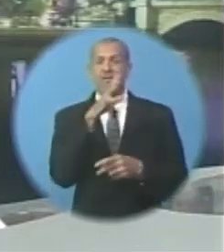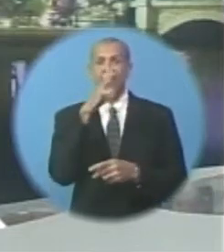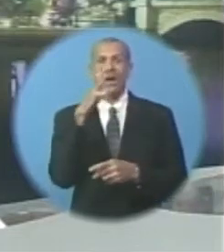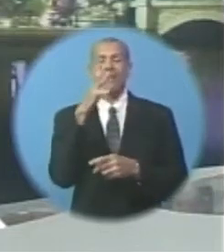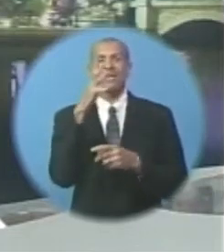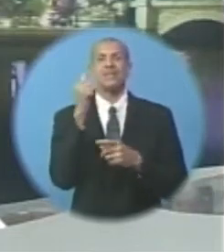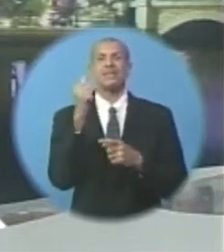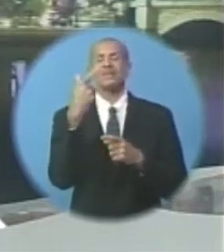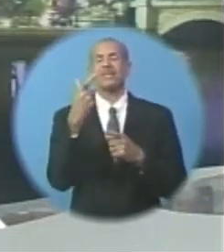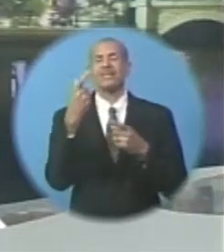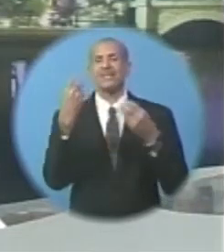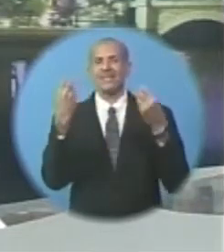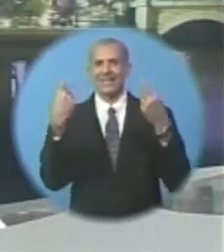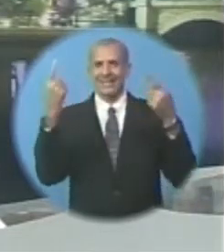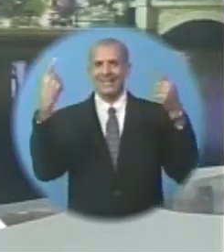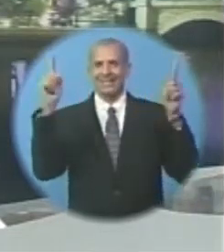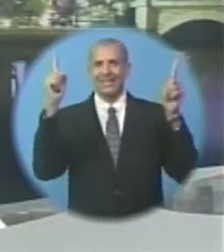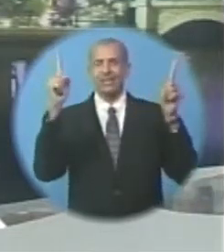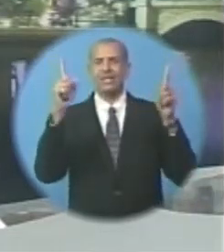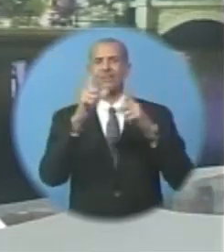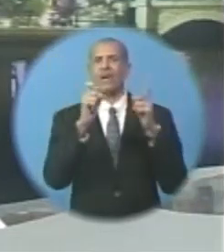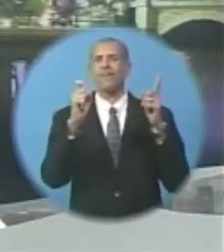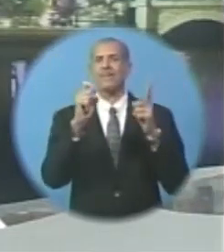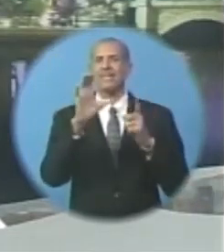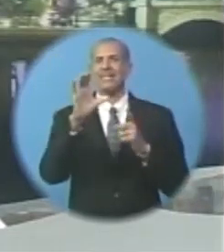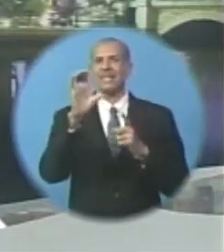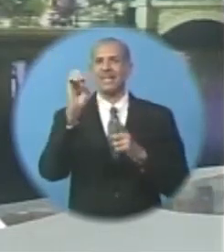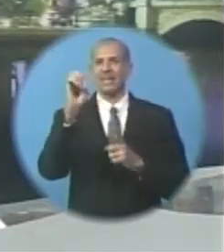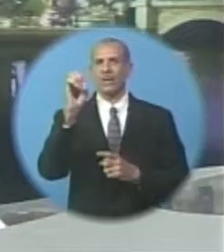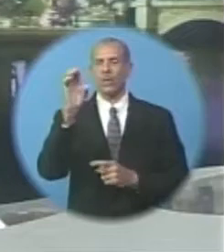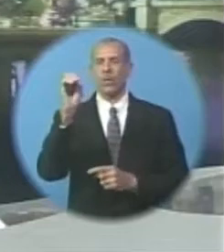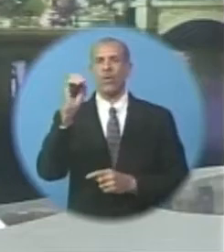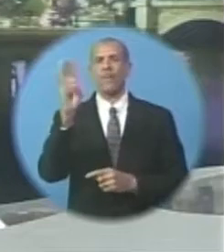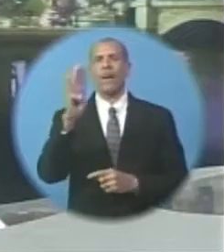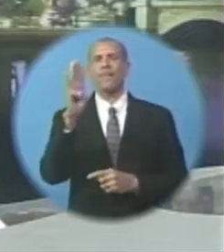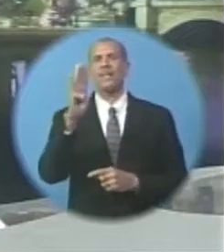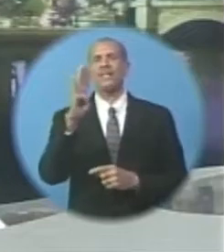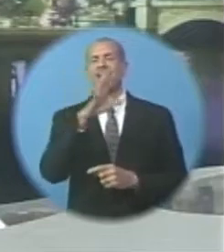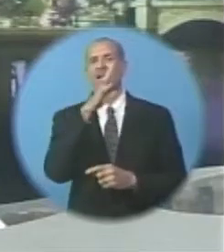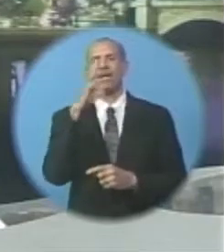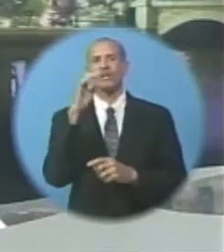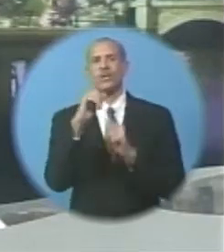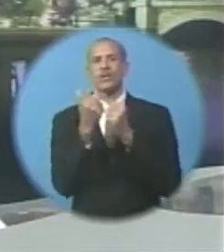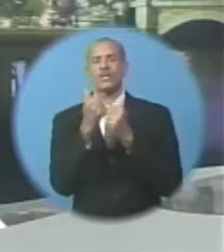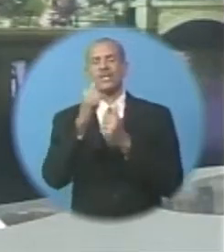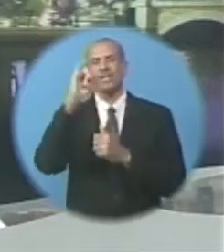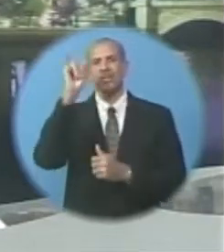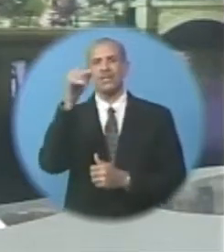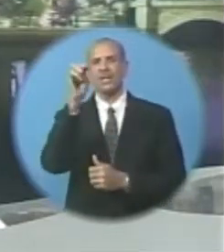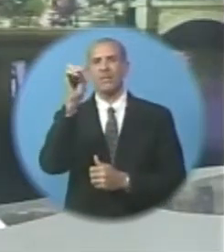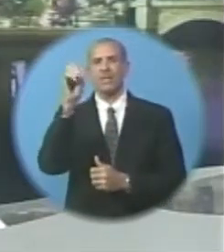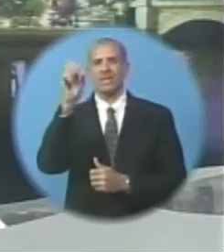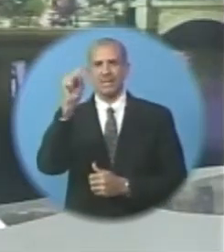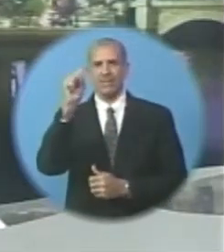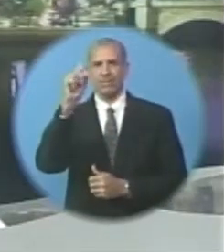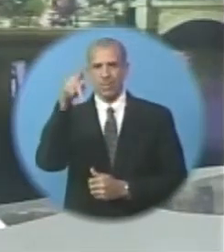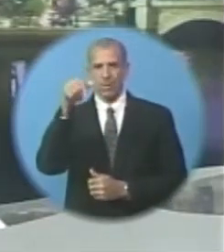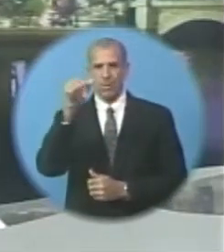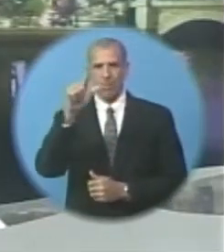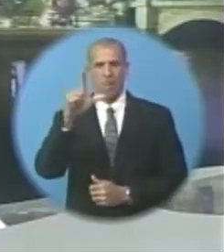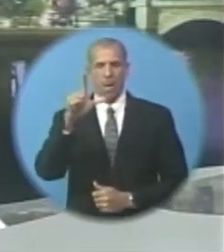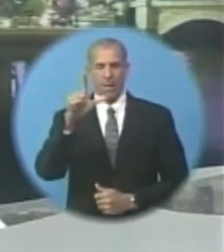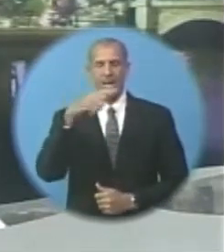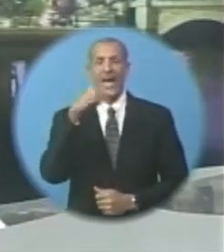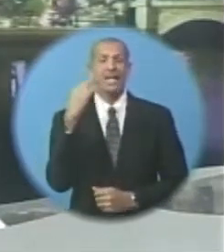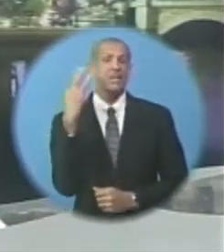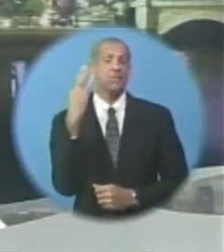successful. That's the word from Chief Executive Officer of the Barbados Agricultural Society, James Paul. Speaking from BAS